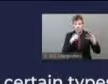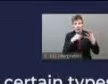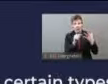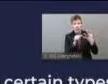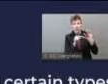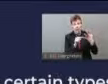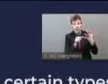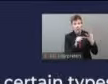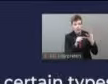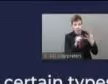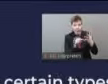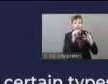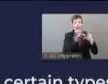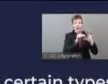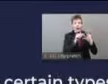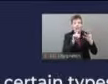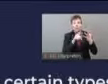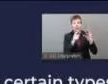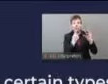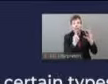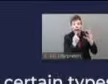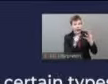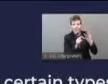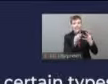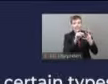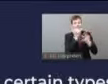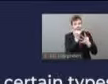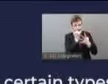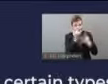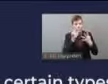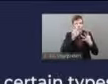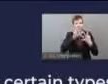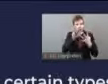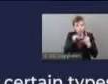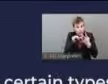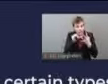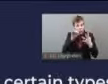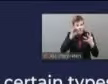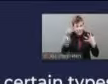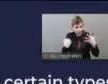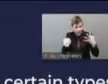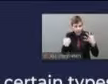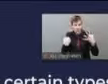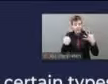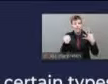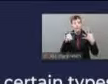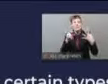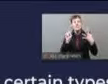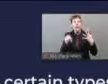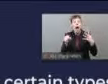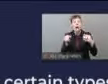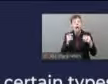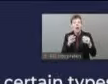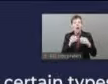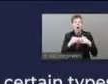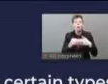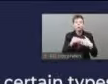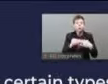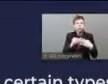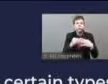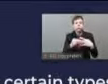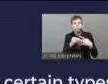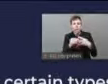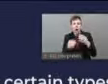improvements to the red to green, adding more risk, giving more opportunity to businesses because we're doing